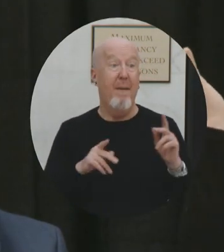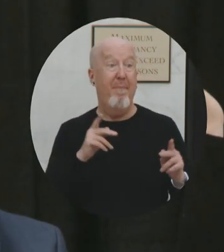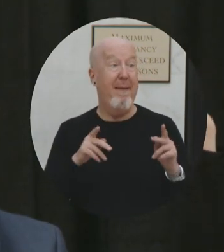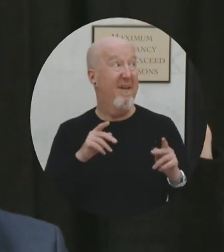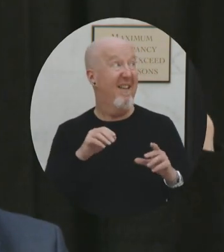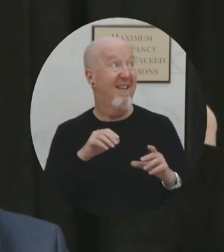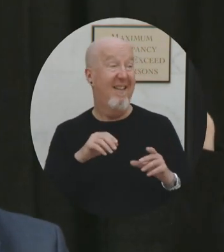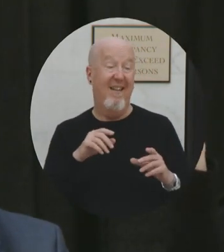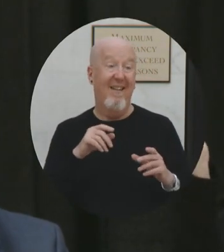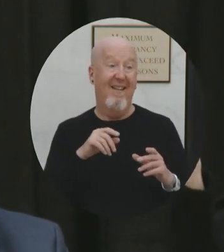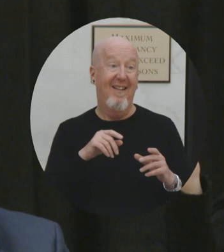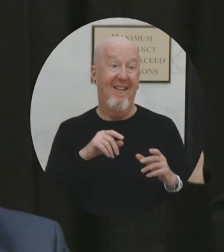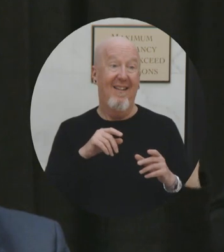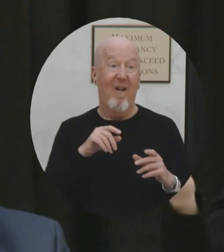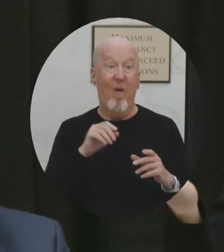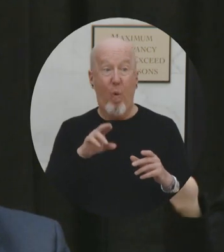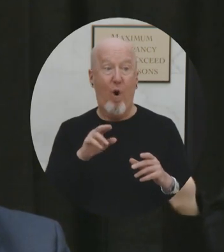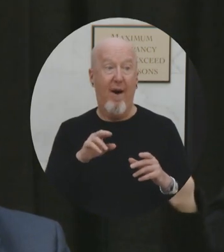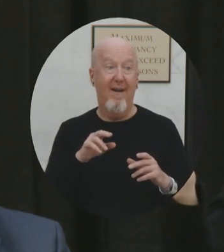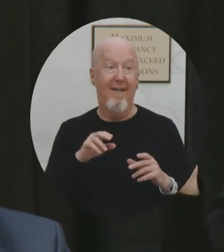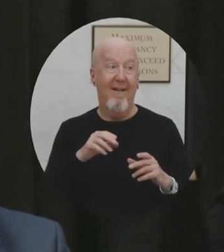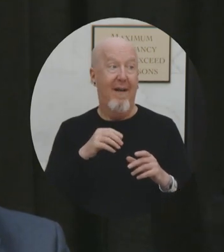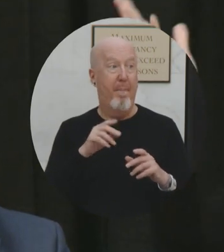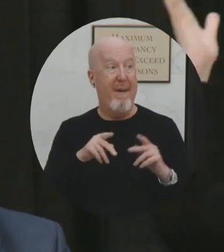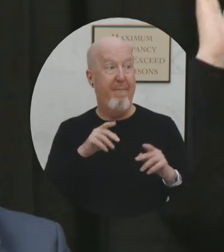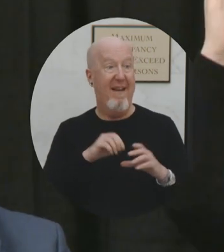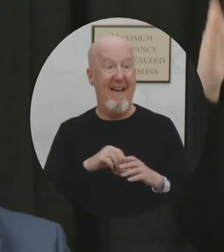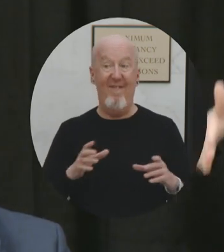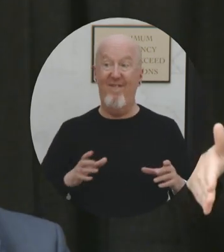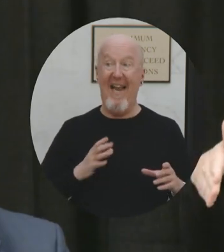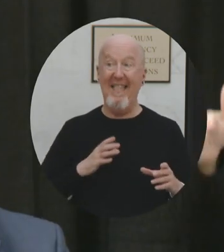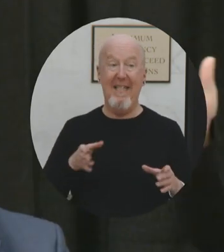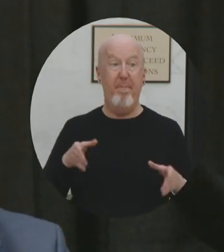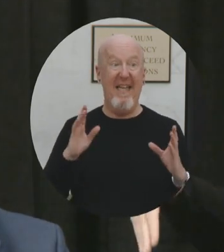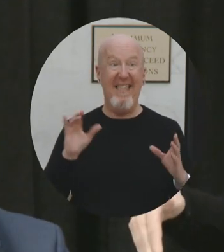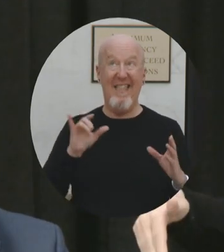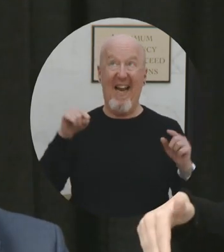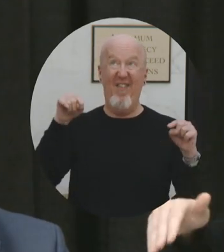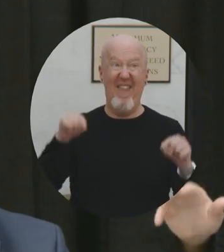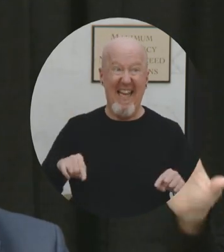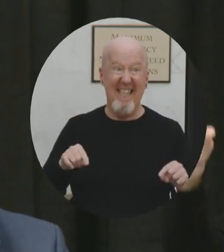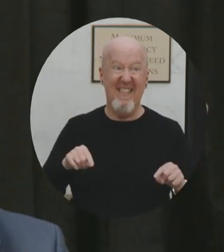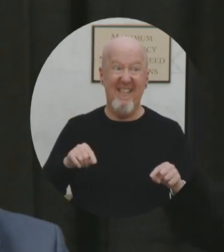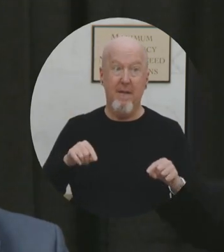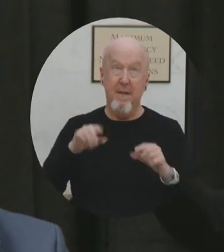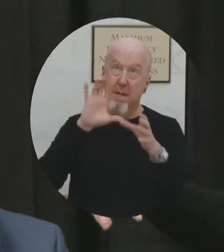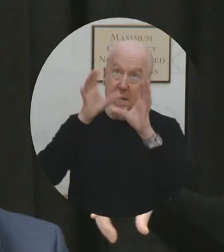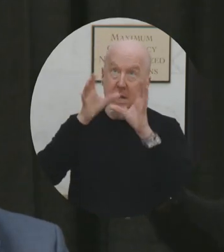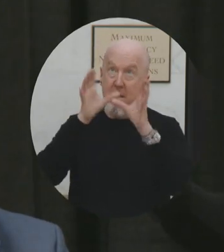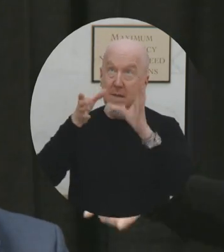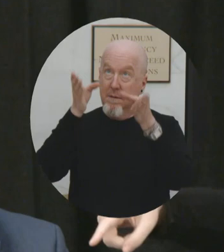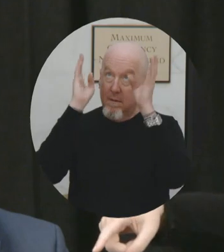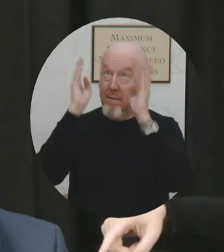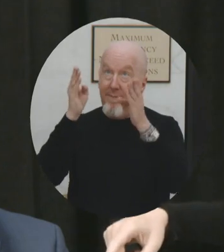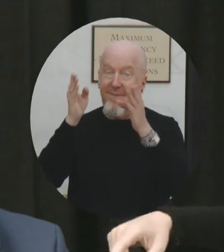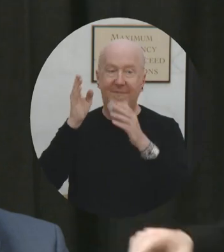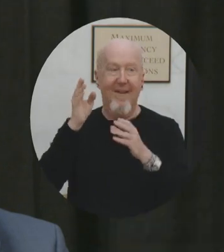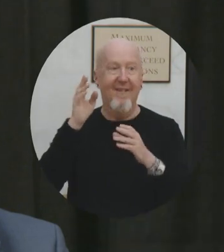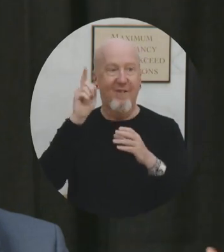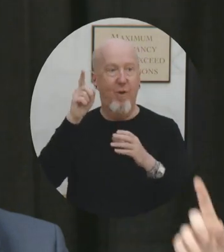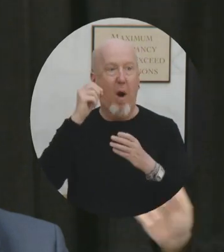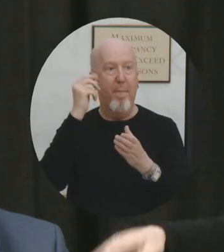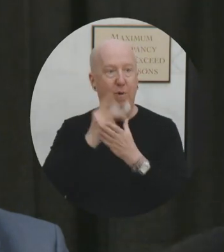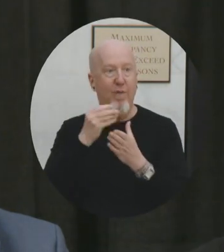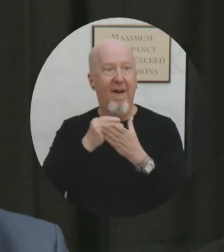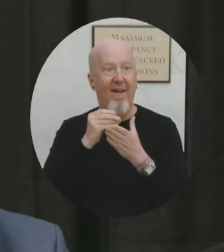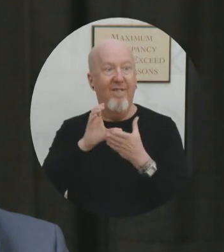this to notice the good work that's already happening in neighborhoods and to allocate the funds that will help people continue that good work